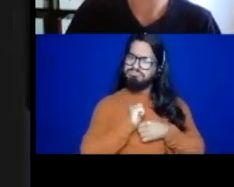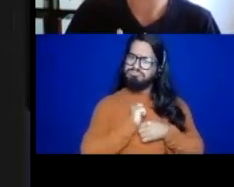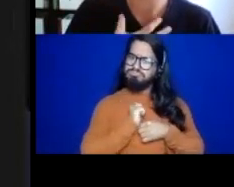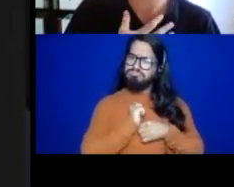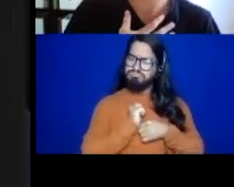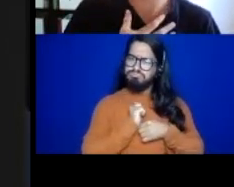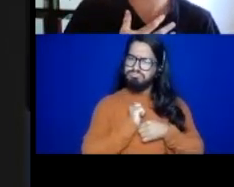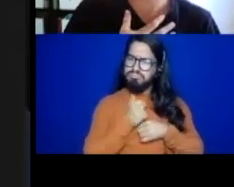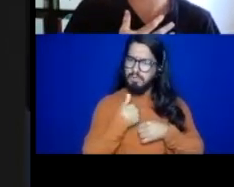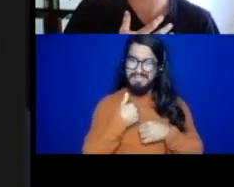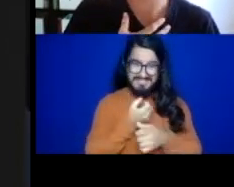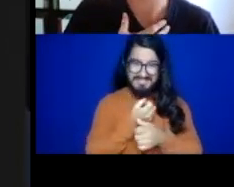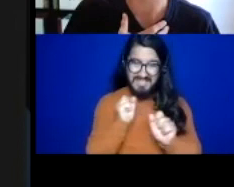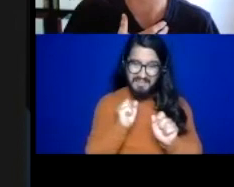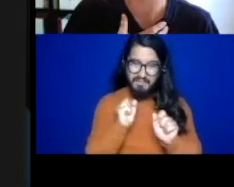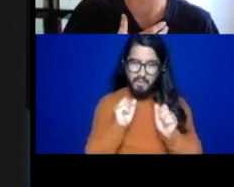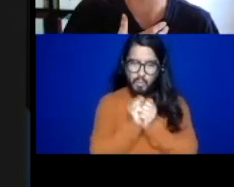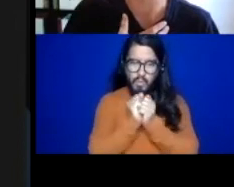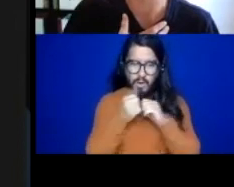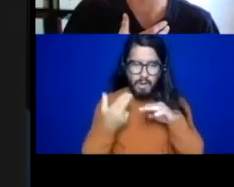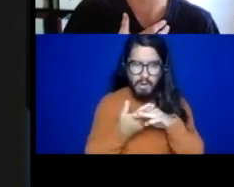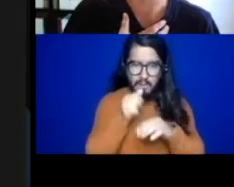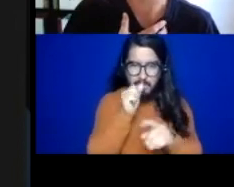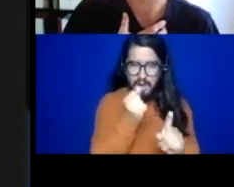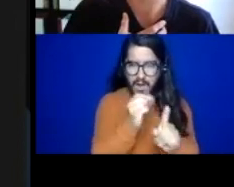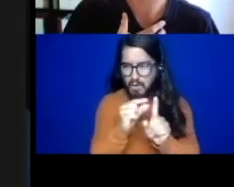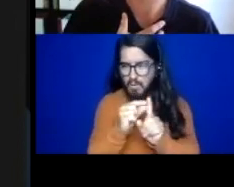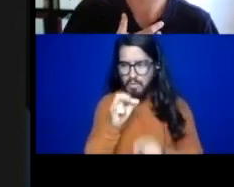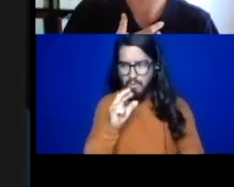they could be safer about their passwords and taking care of them.